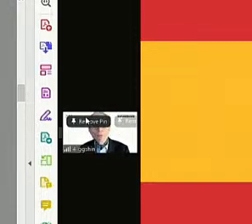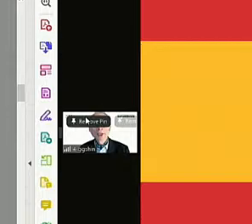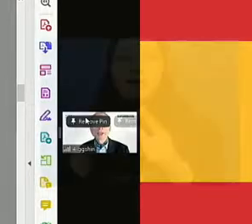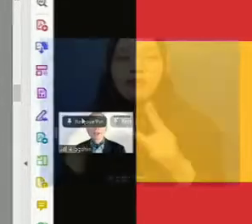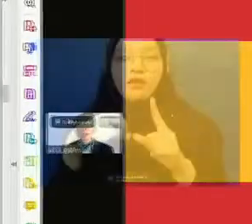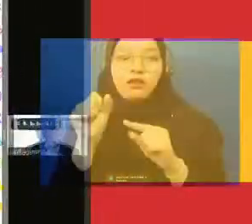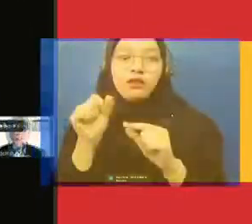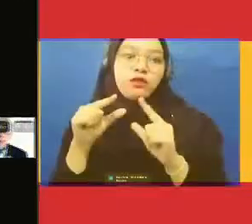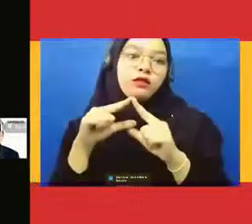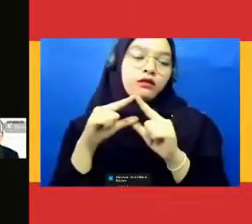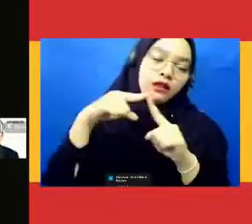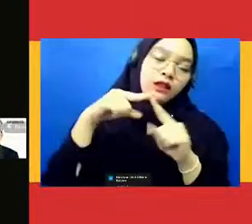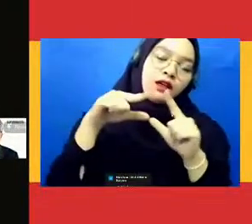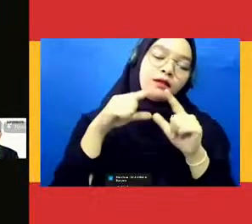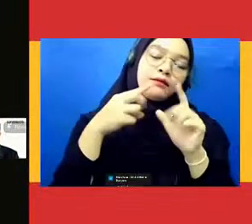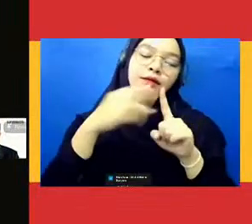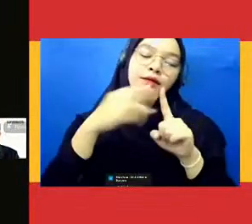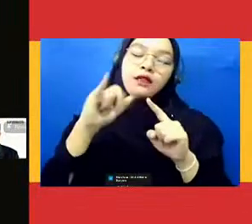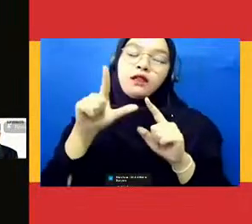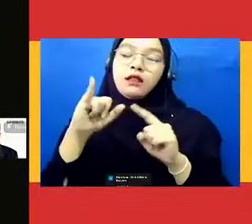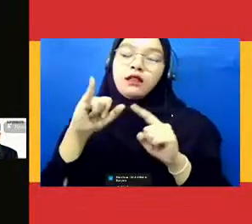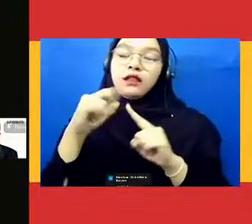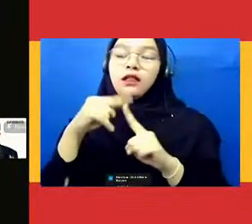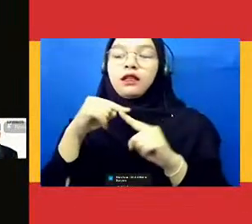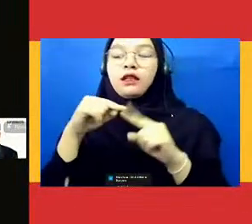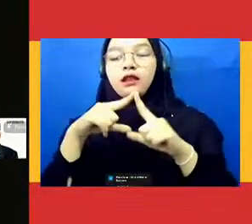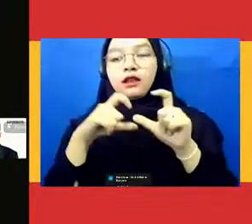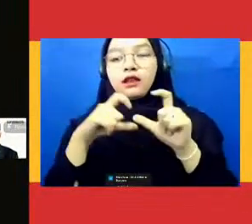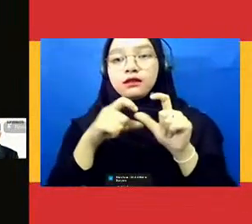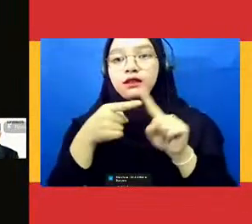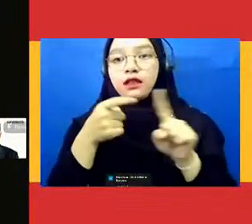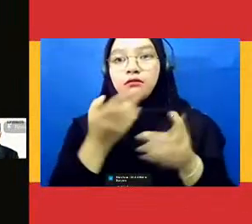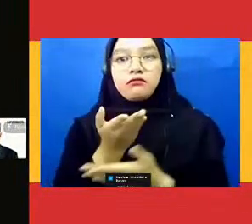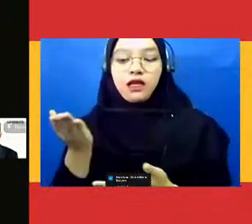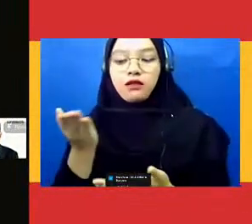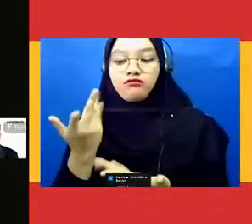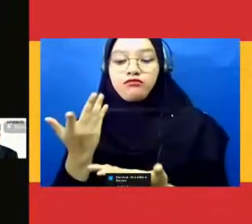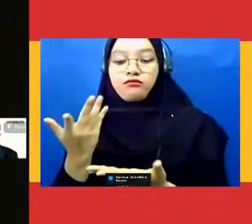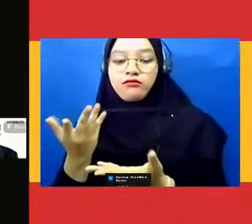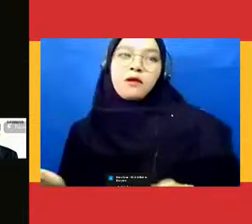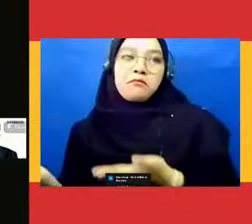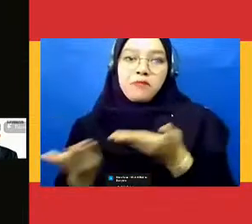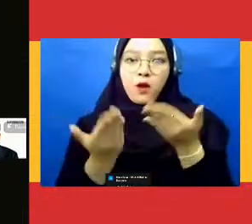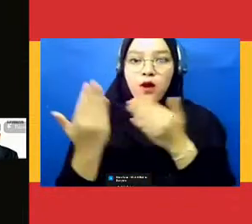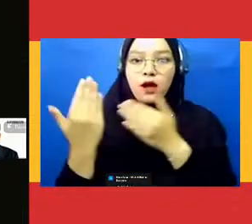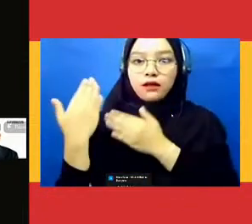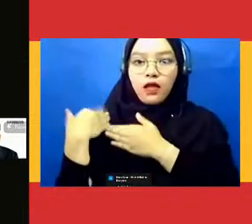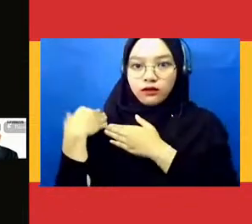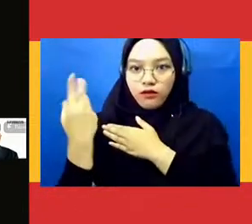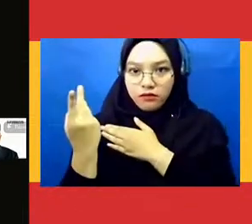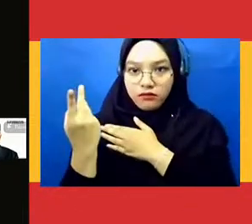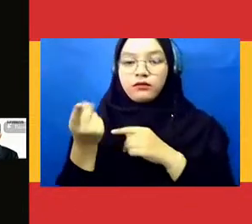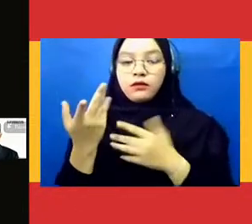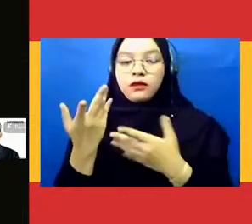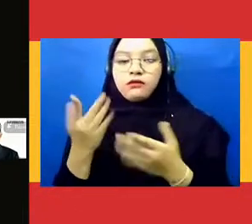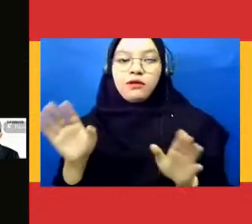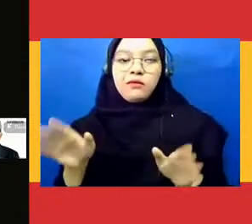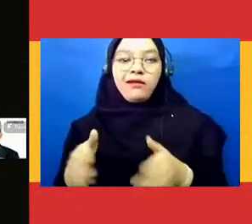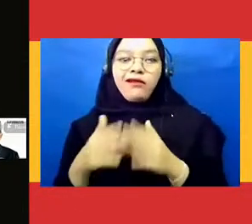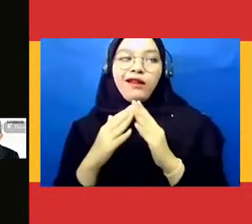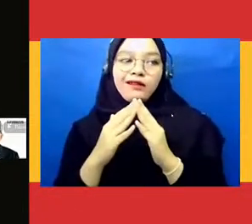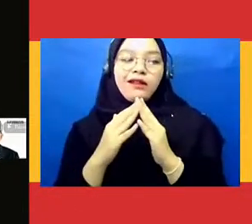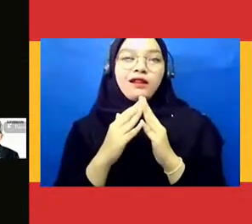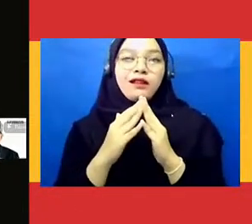example, and then empowerment to the people, especially to those who are